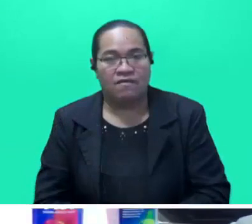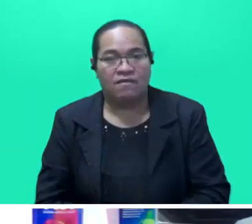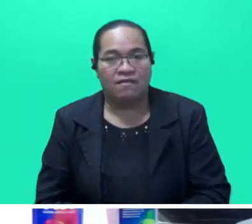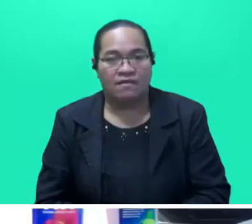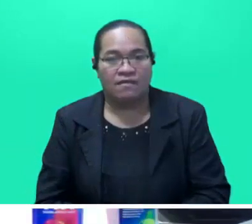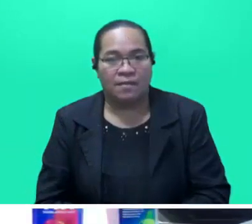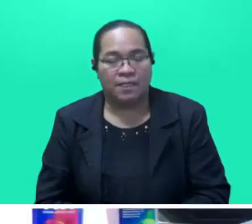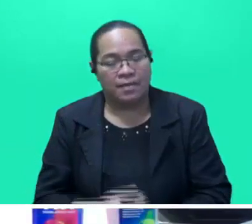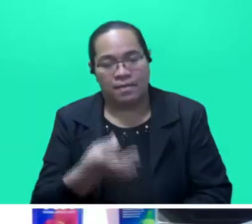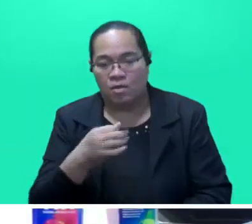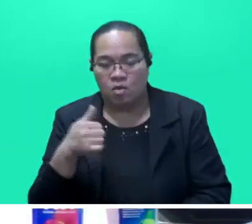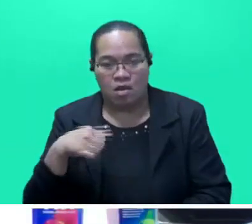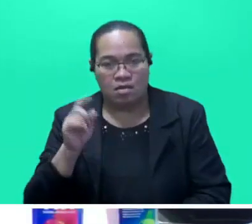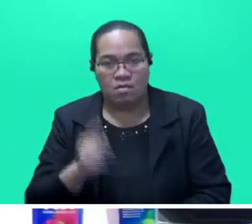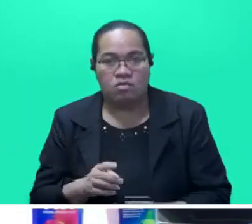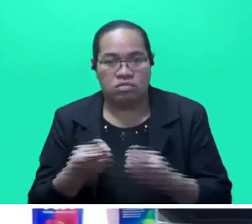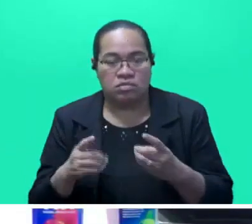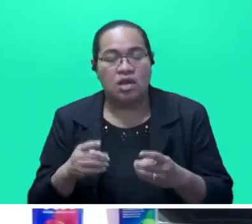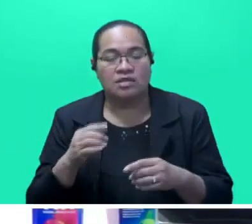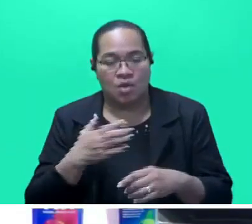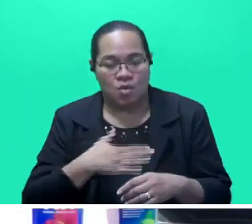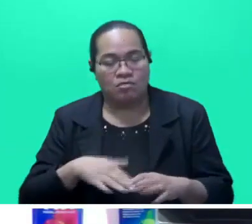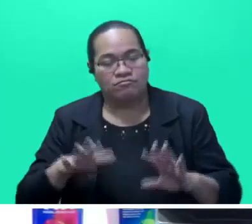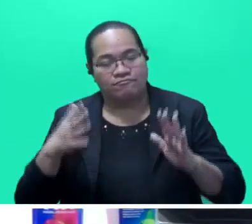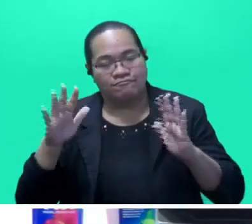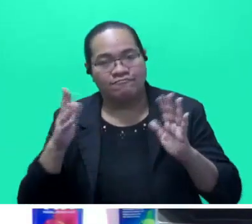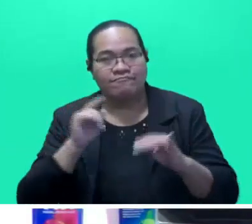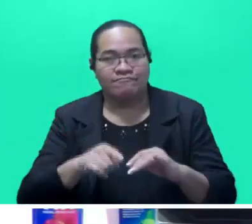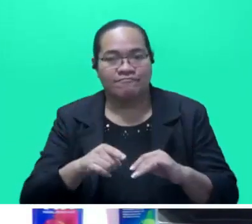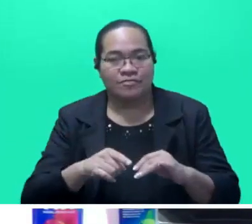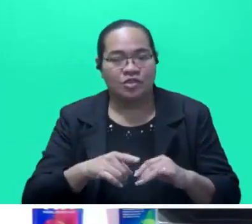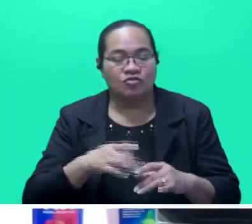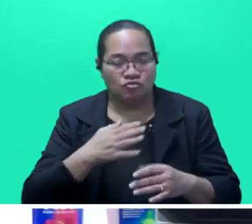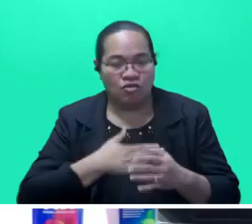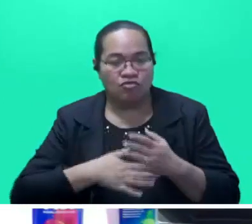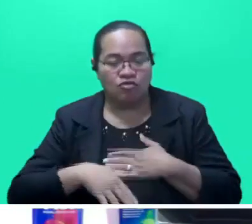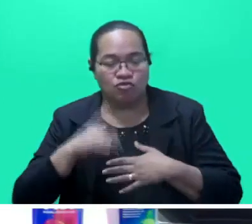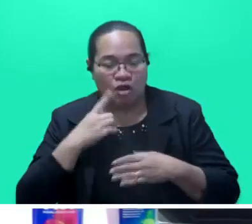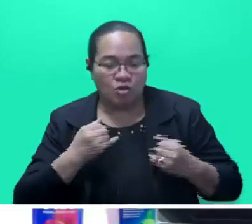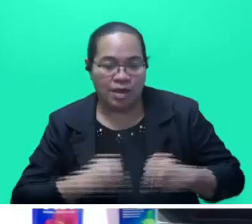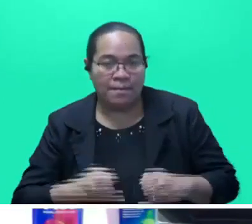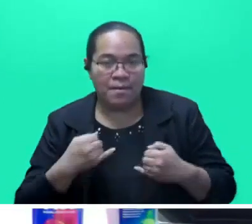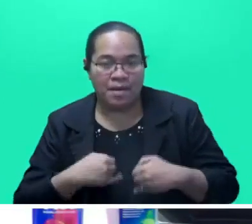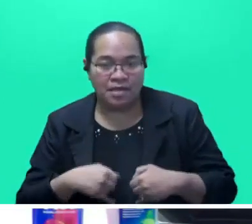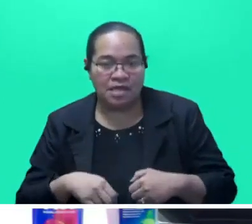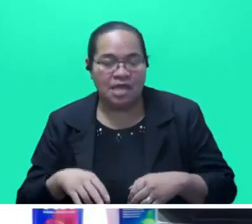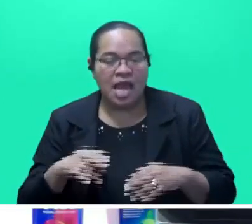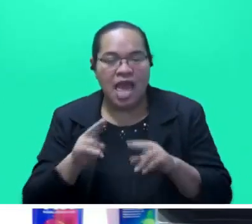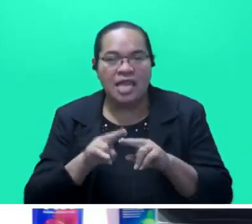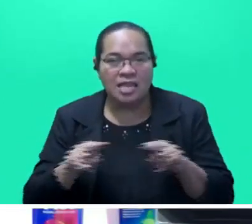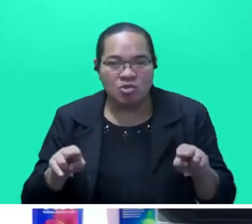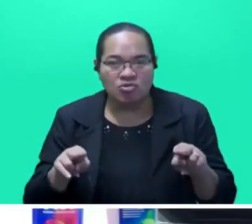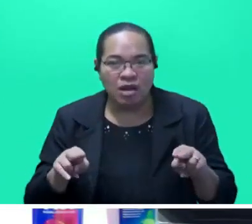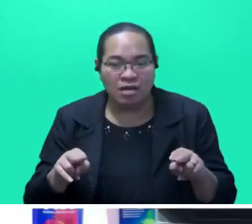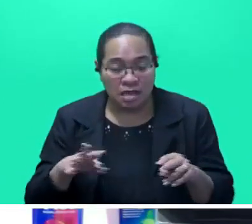On that note, Mr. Speaker, sir, I would like to commend the Fiji Corrections Service for striving towards implementing gender-neutral policies, as we now